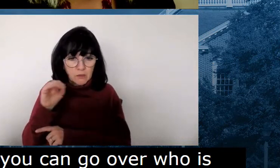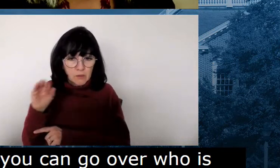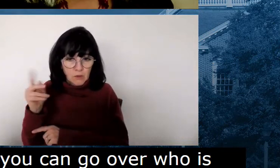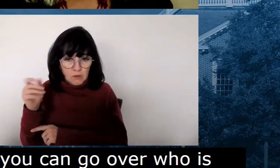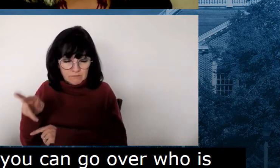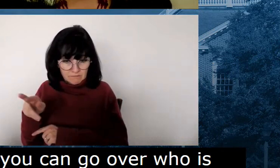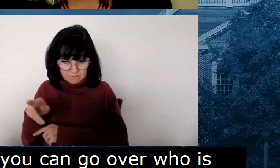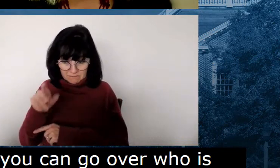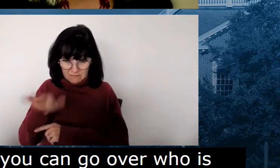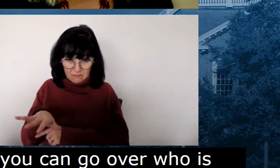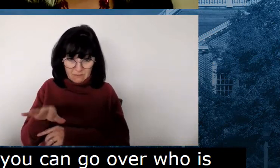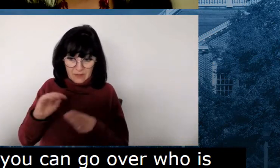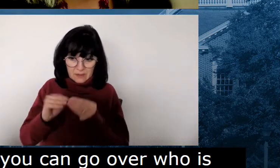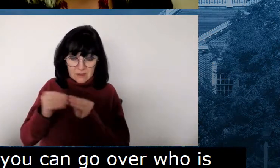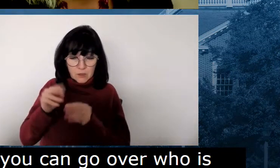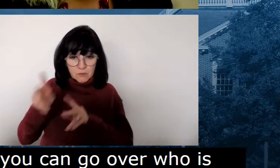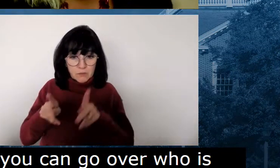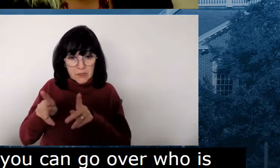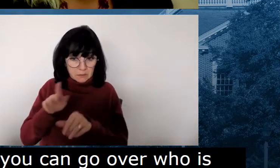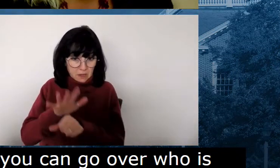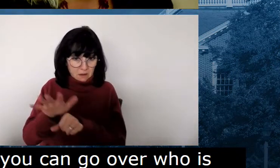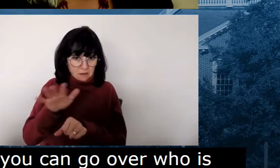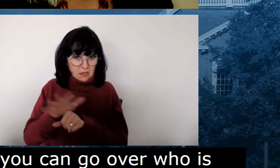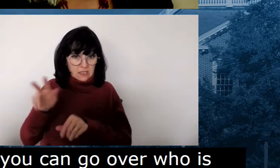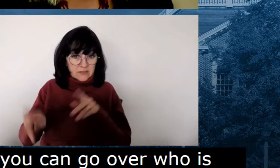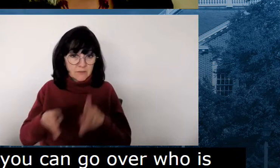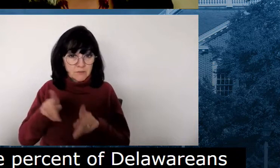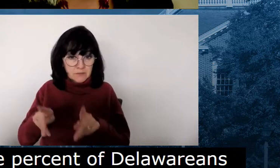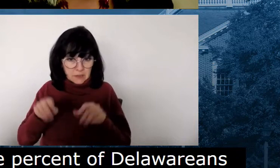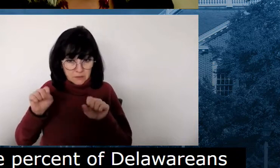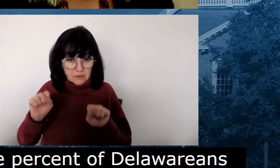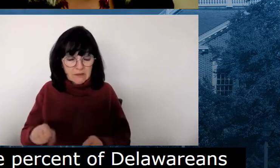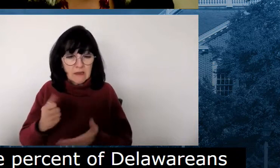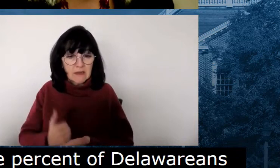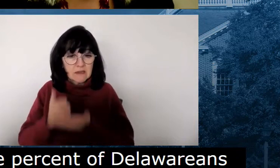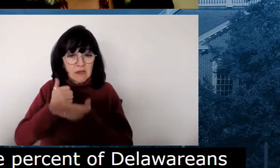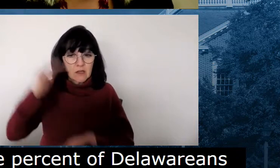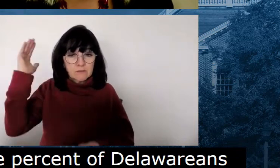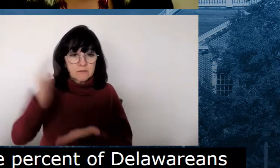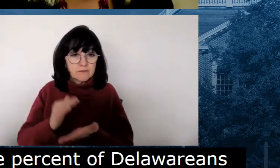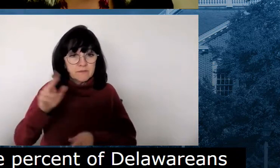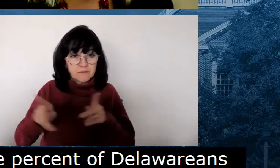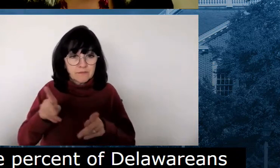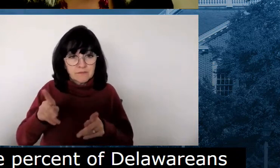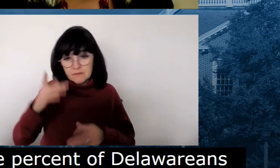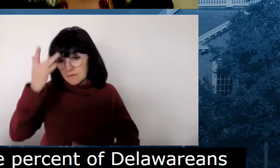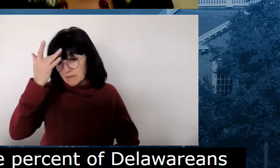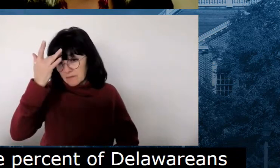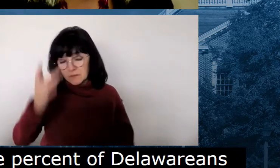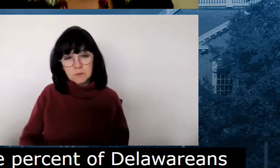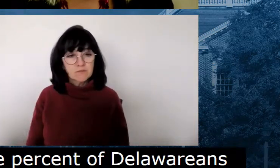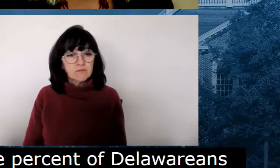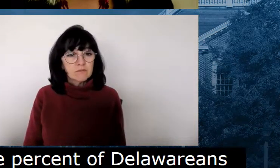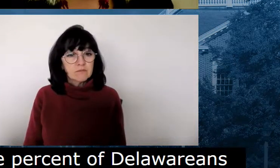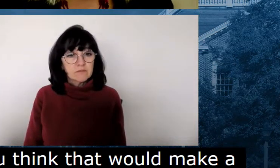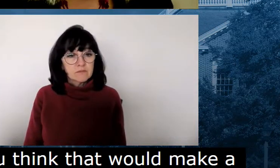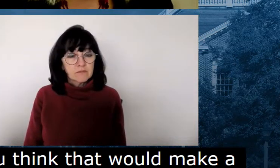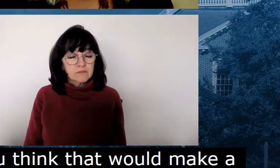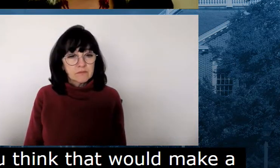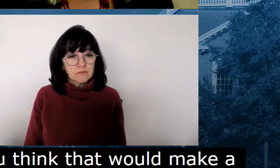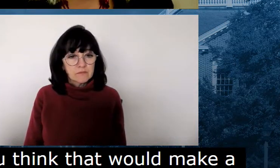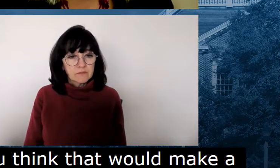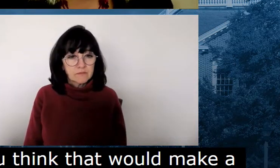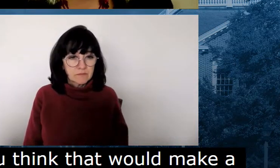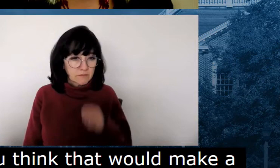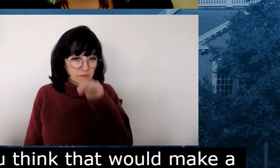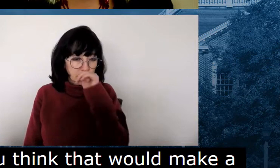make a difference in the grand scheme of things in Delaware. Well, we don't have our public health